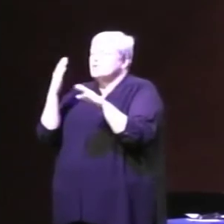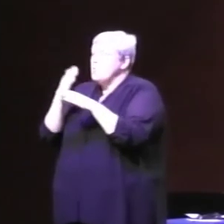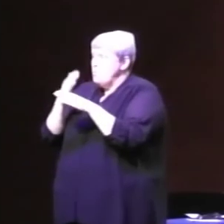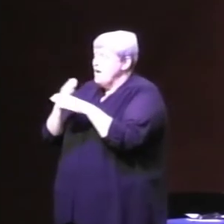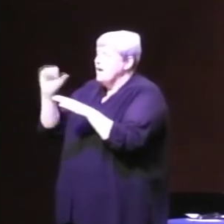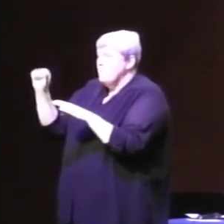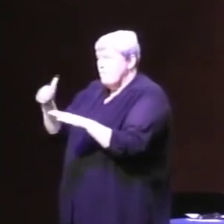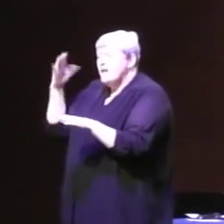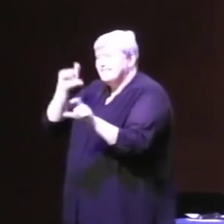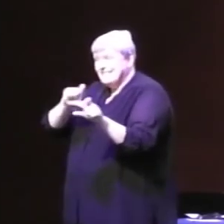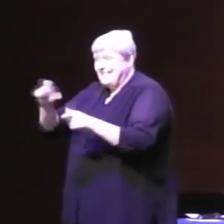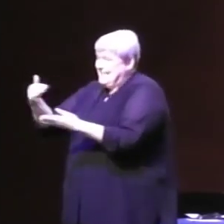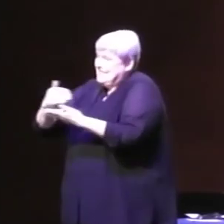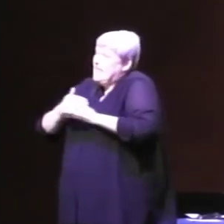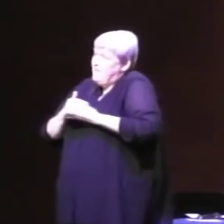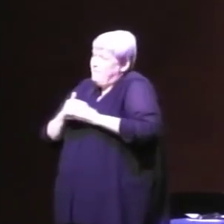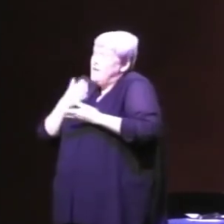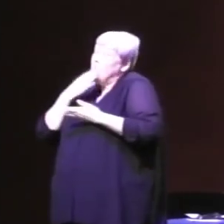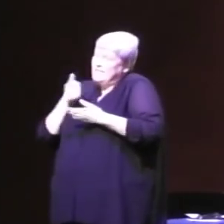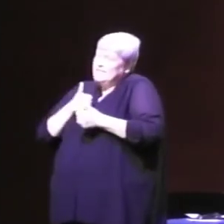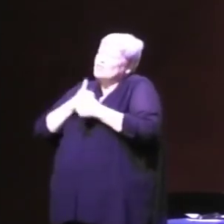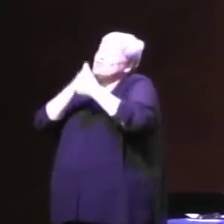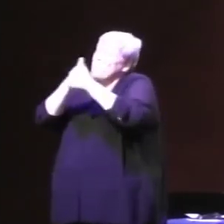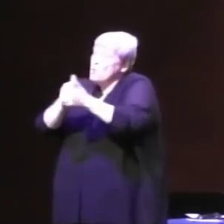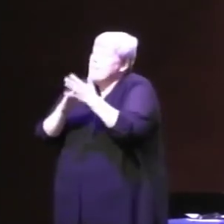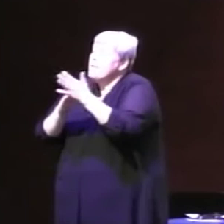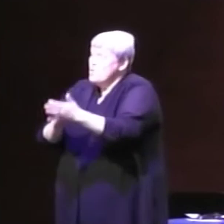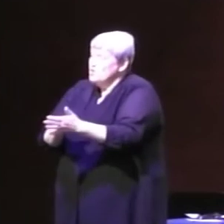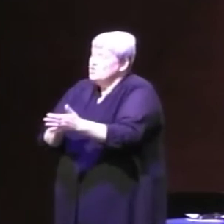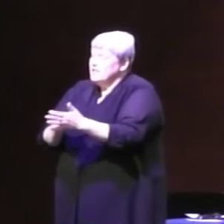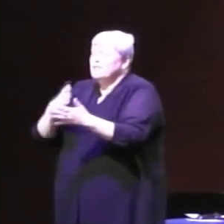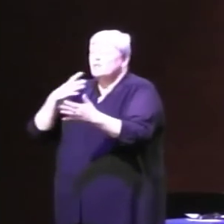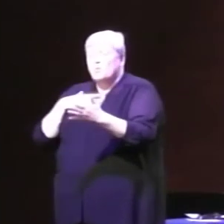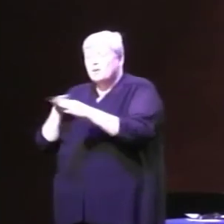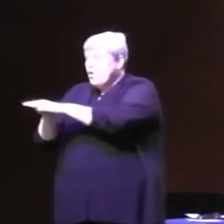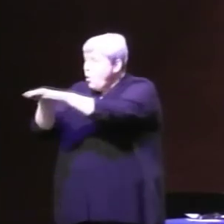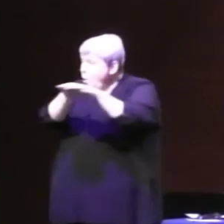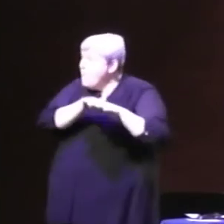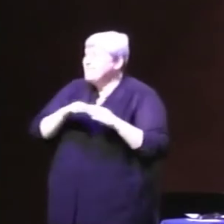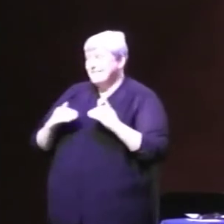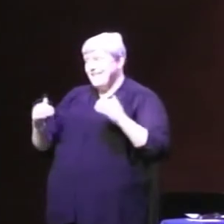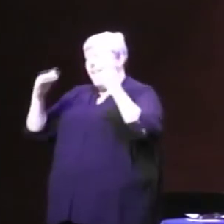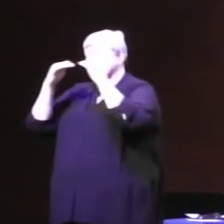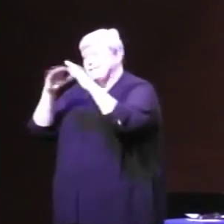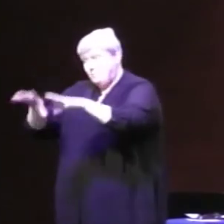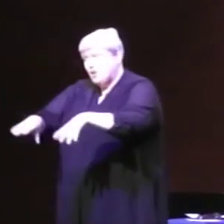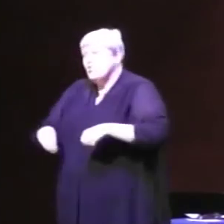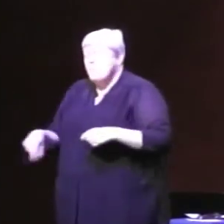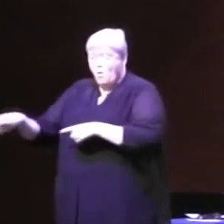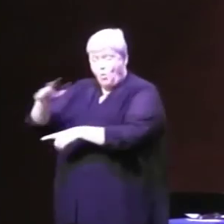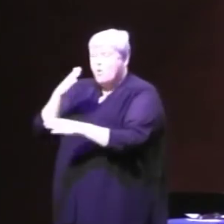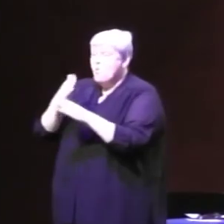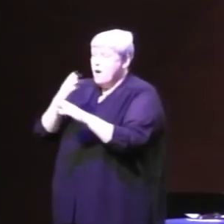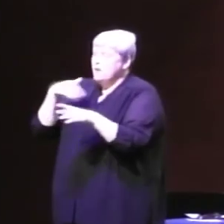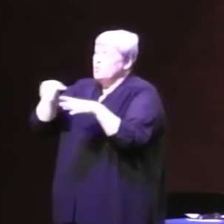must remain safe. Please support this motion, which calls for common standards to be adopted by all those working in the